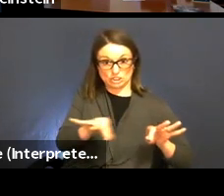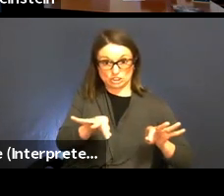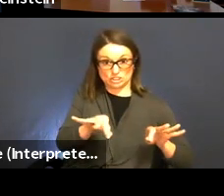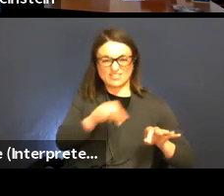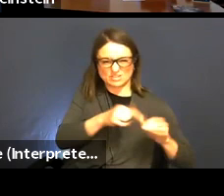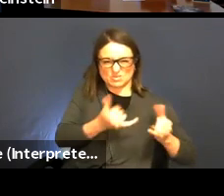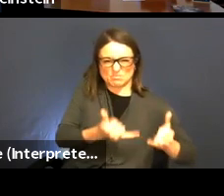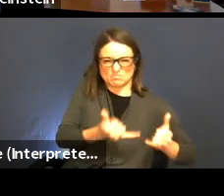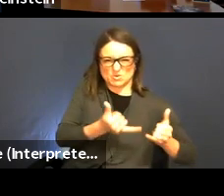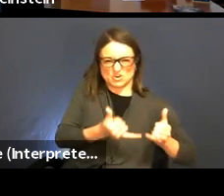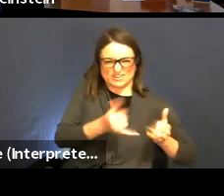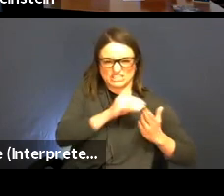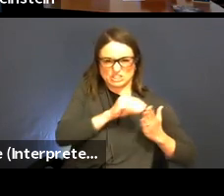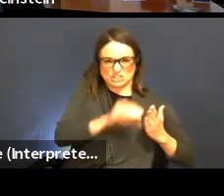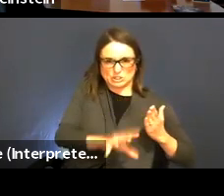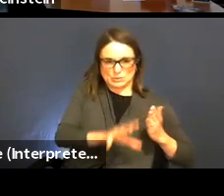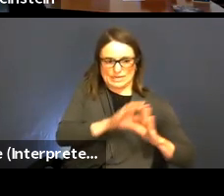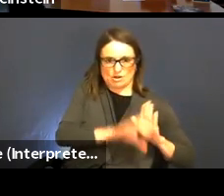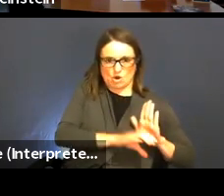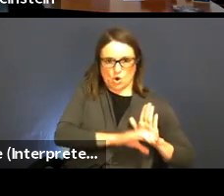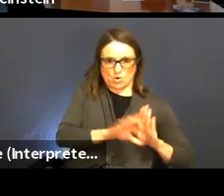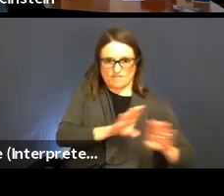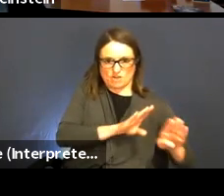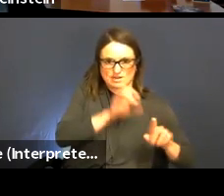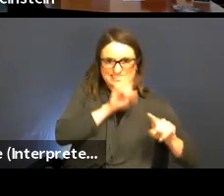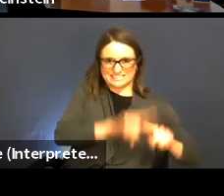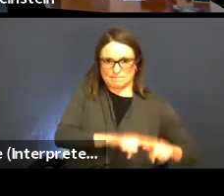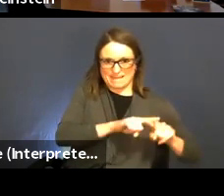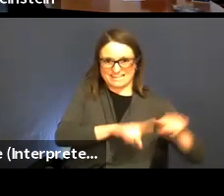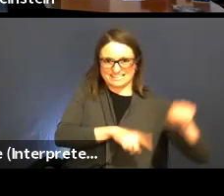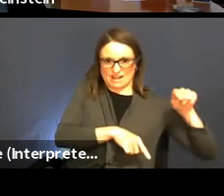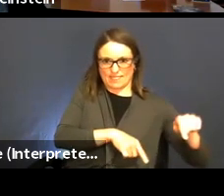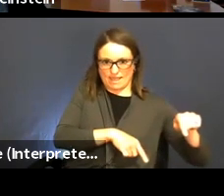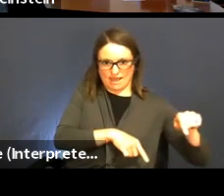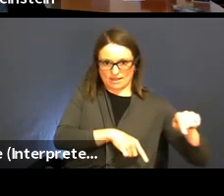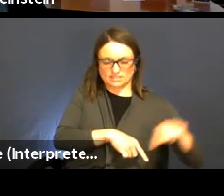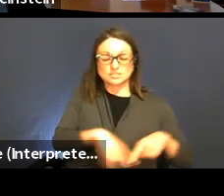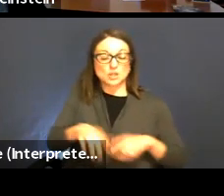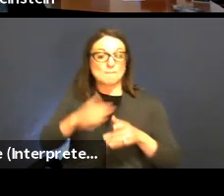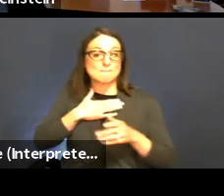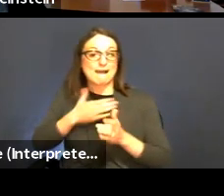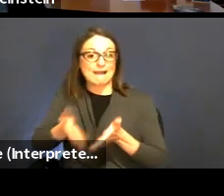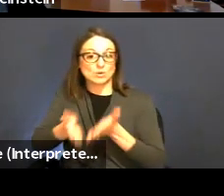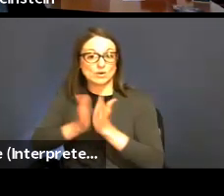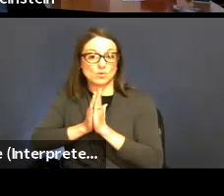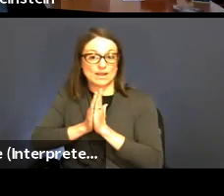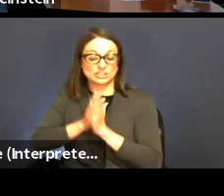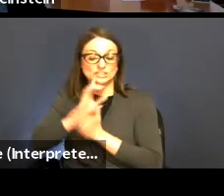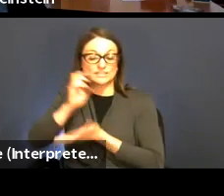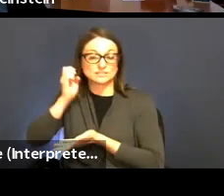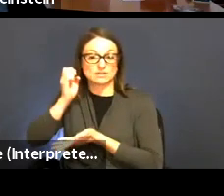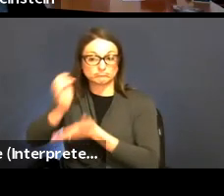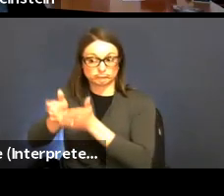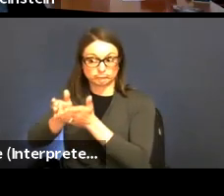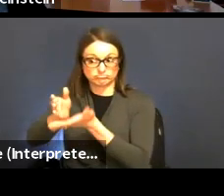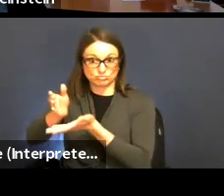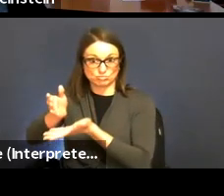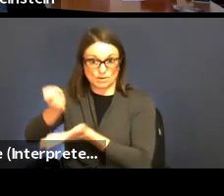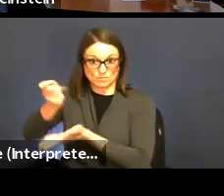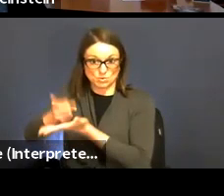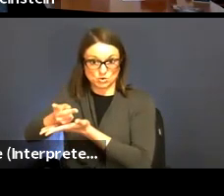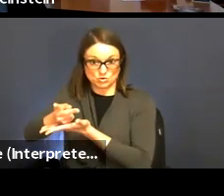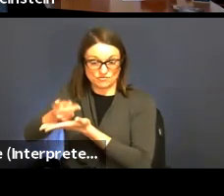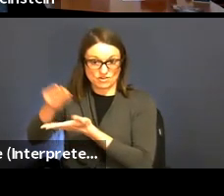is based. So what I'm requesting is approval of a motion to